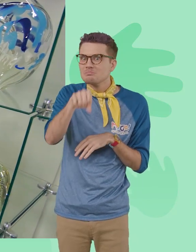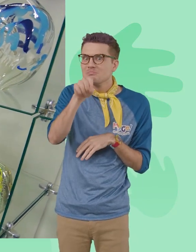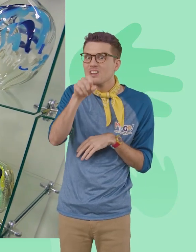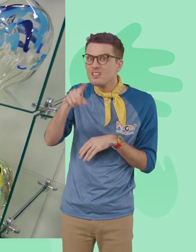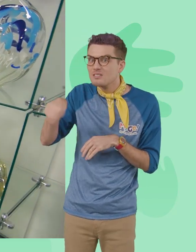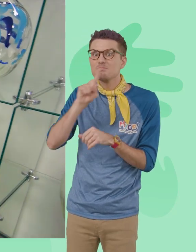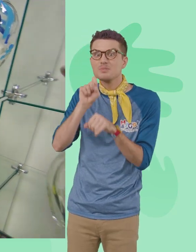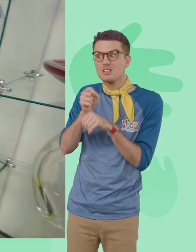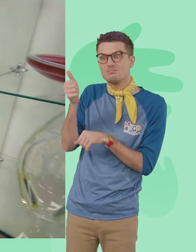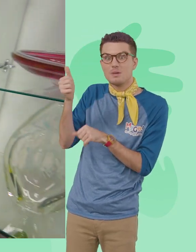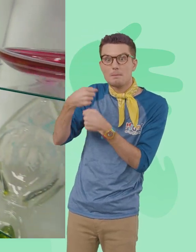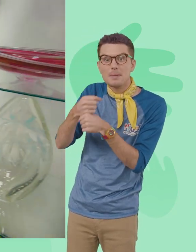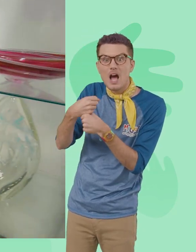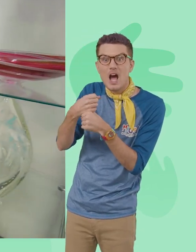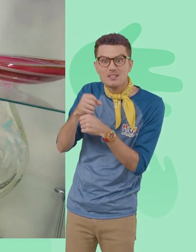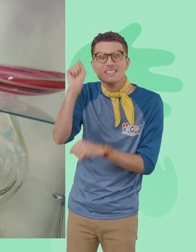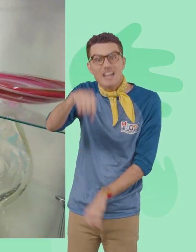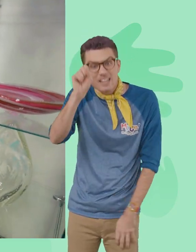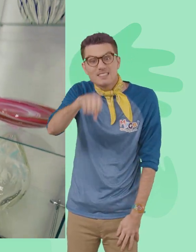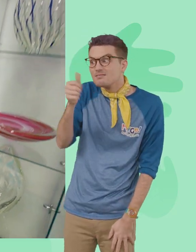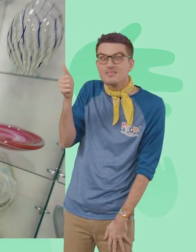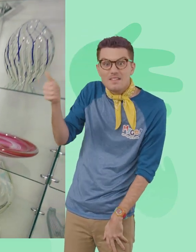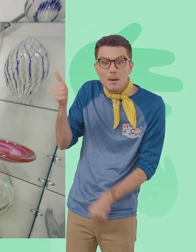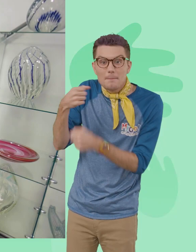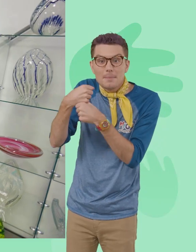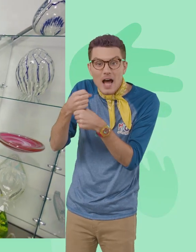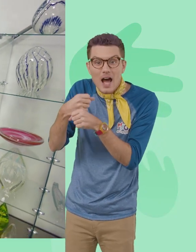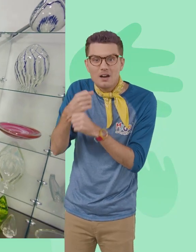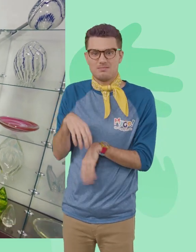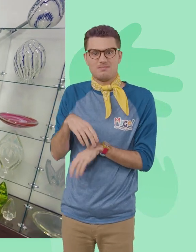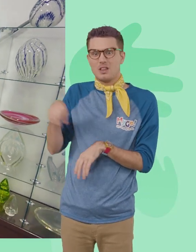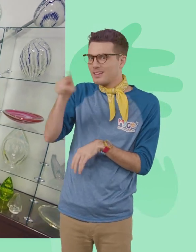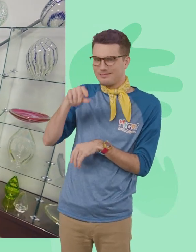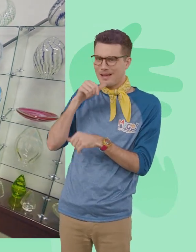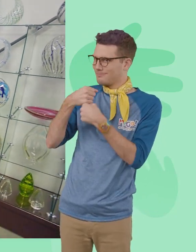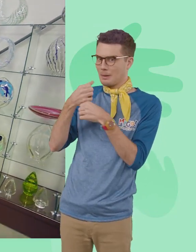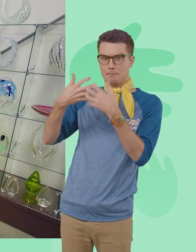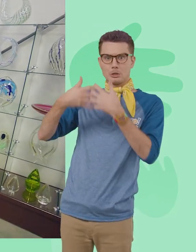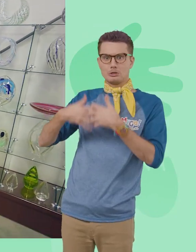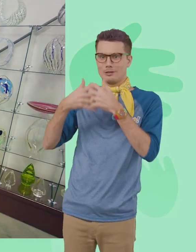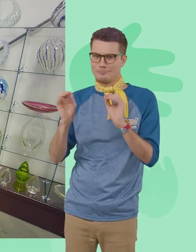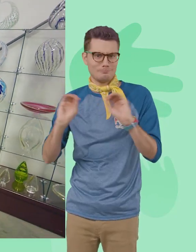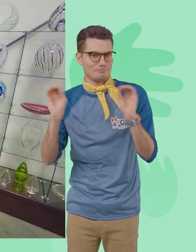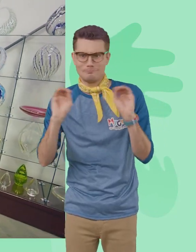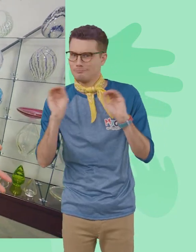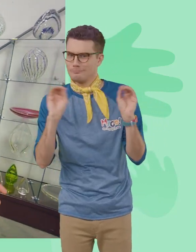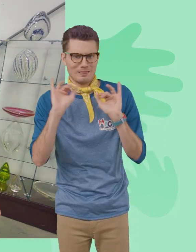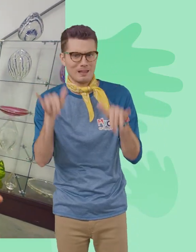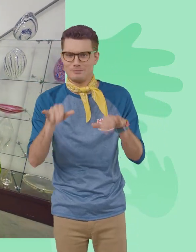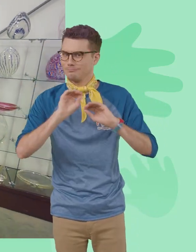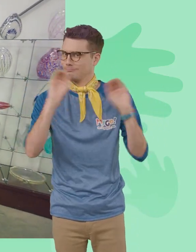made this here. Yeah! All of these are handmade here. Yeah!